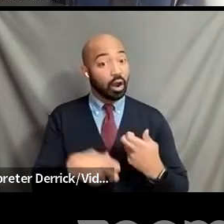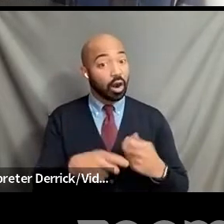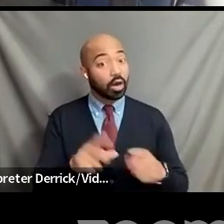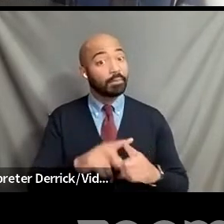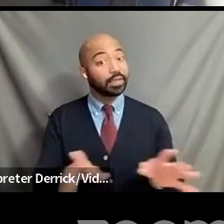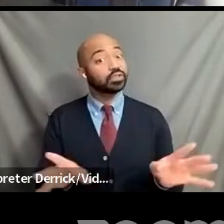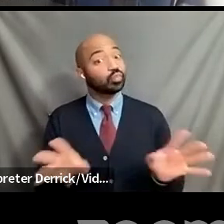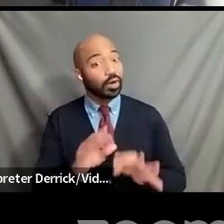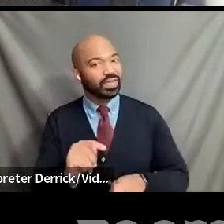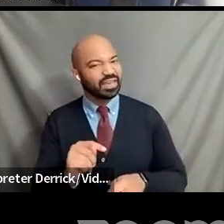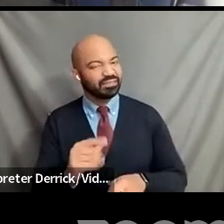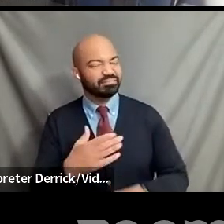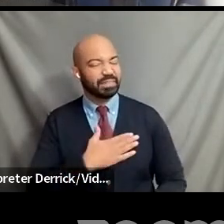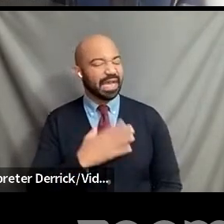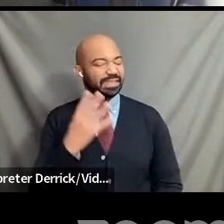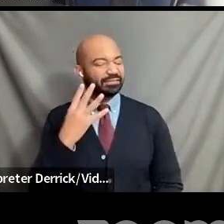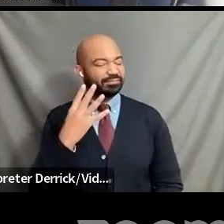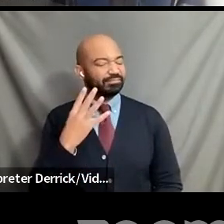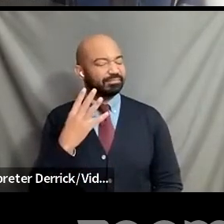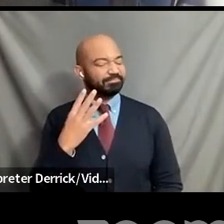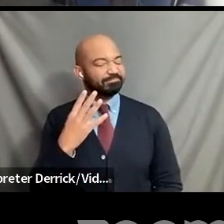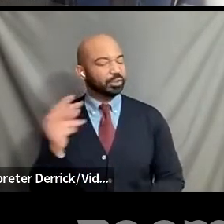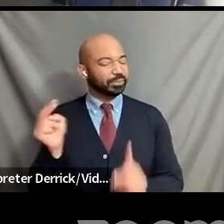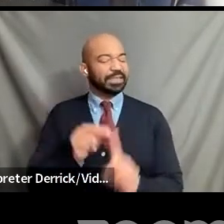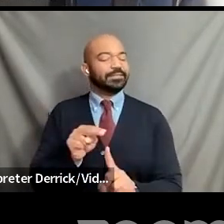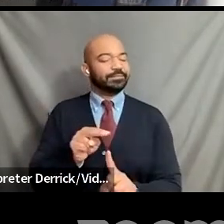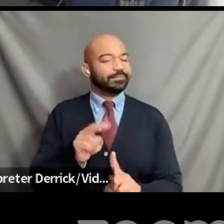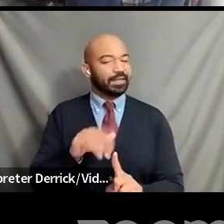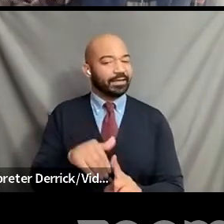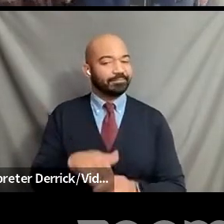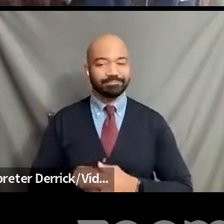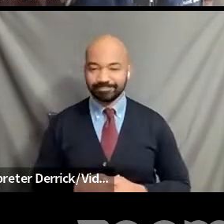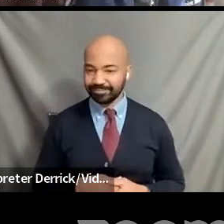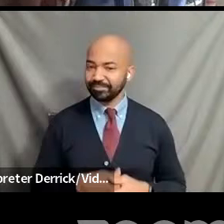personally. I love all of that advice. Karina?